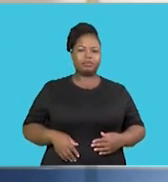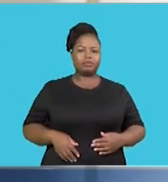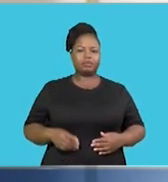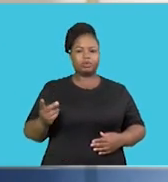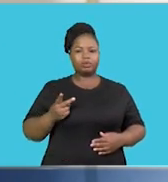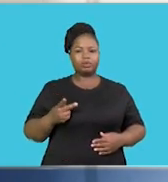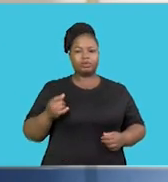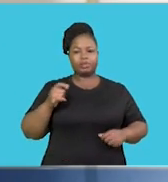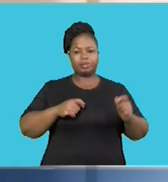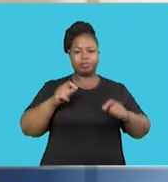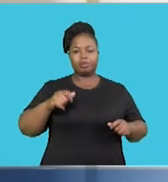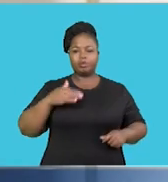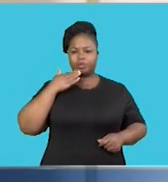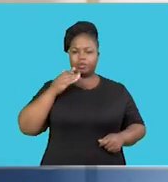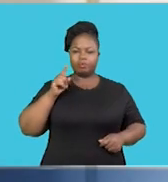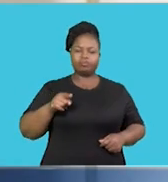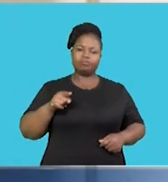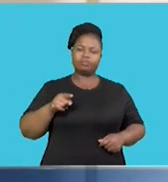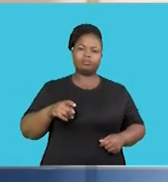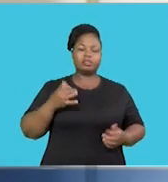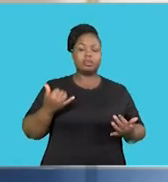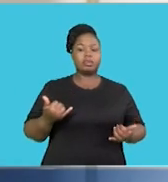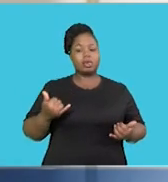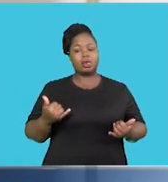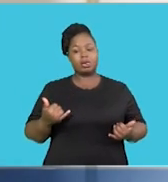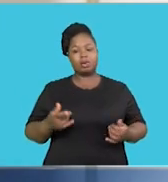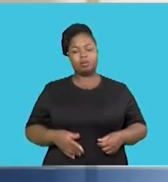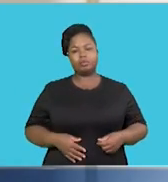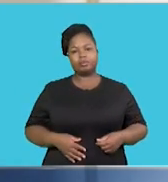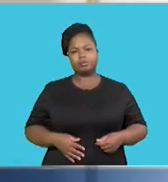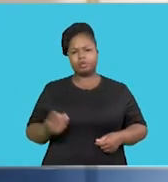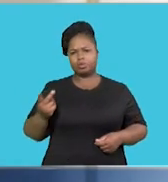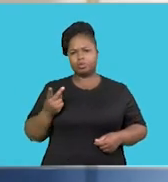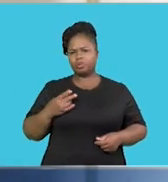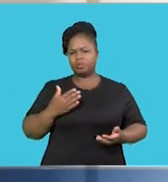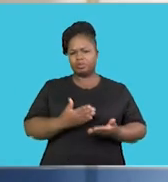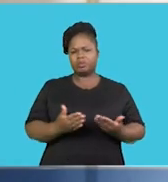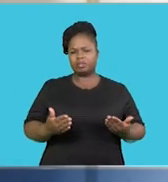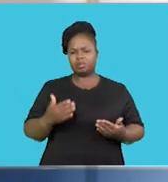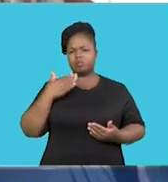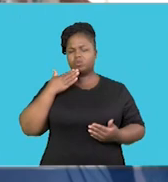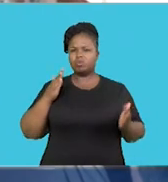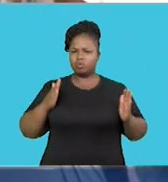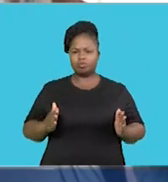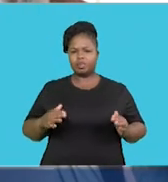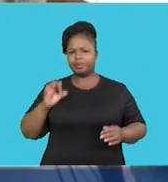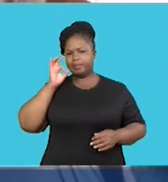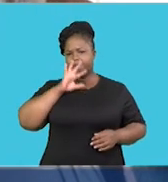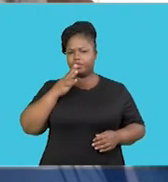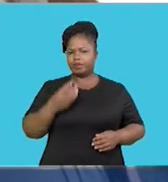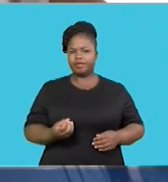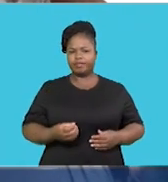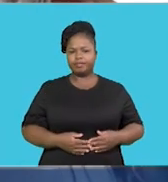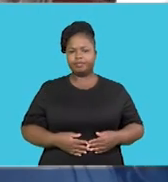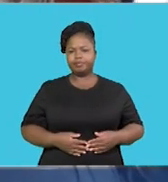and those who support and enable this type of thinking, has no shred of humanity. Molwanedi